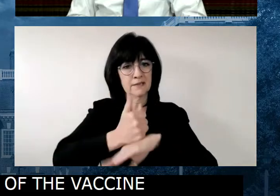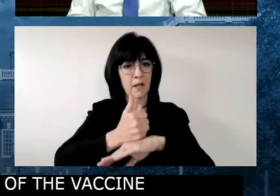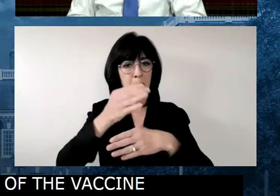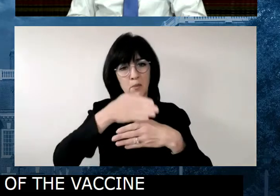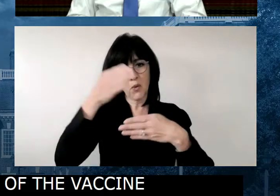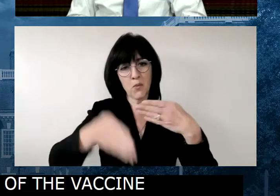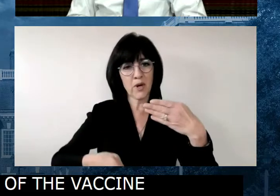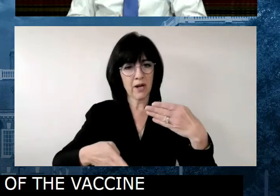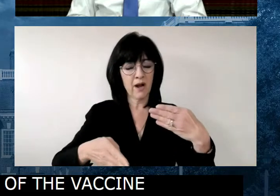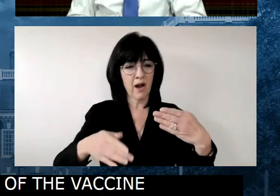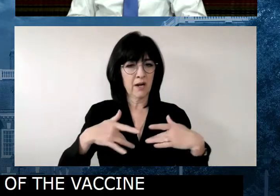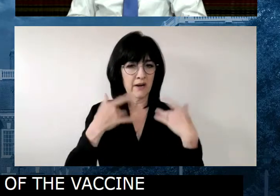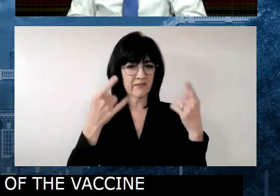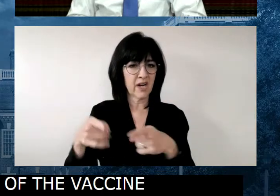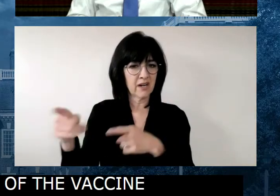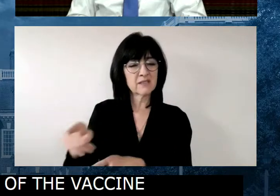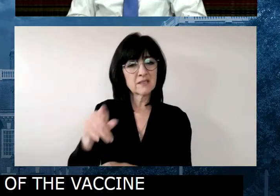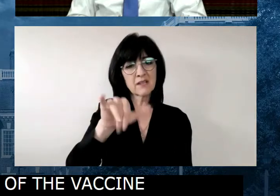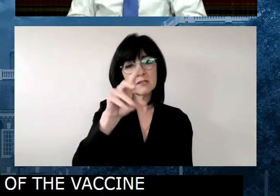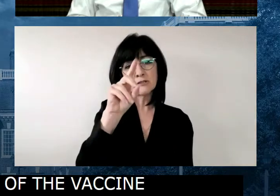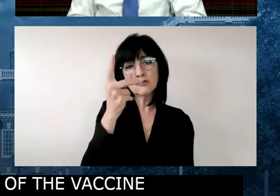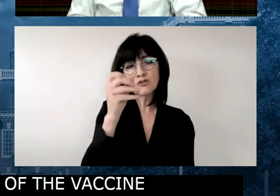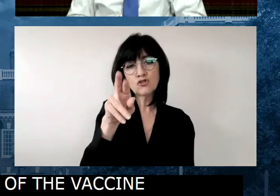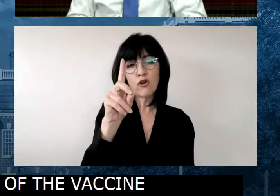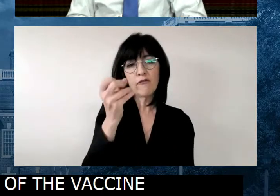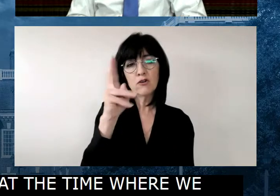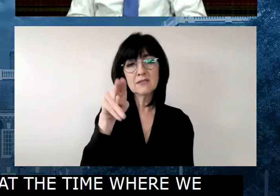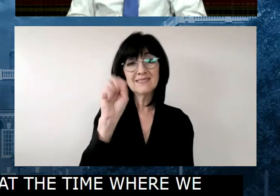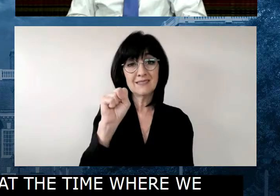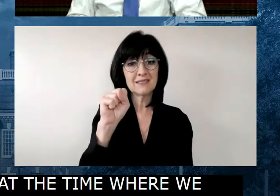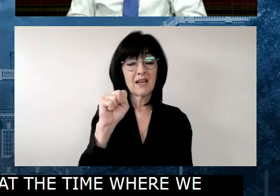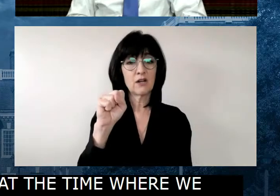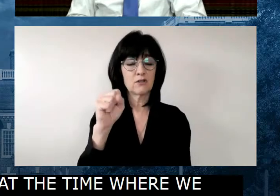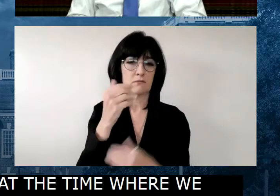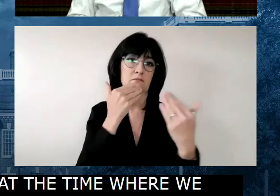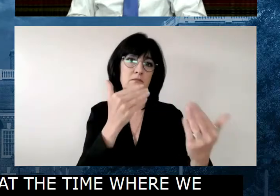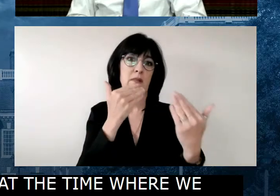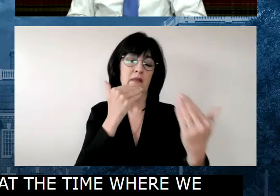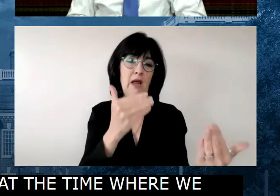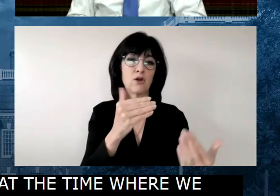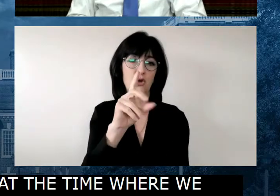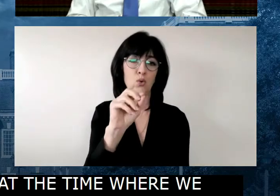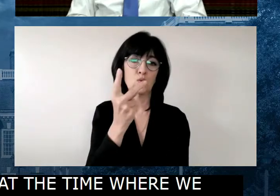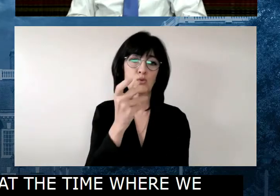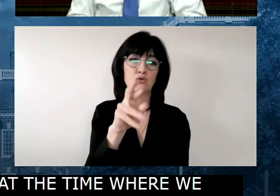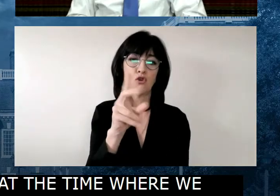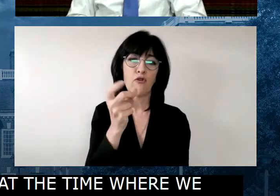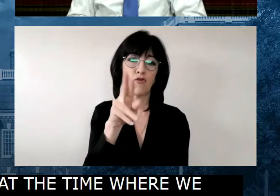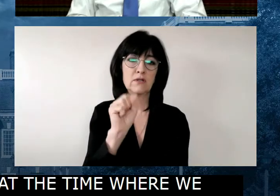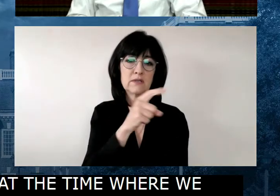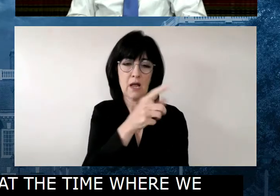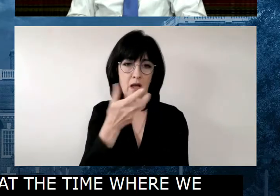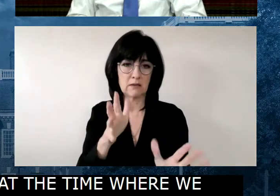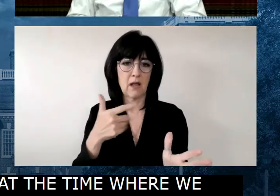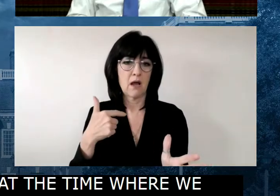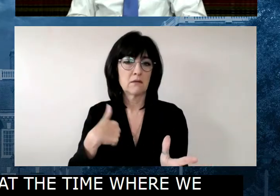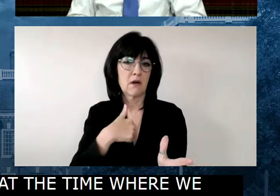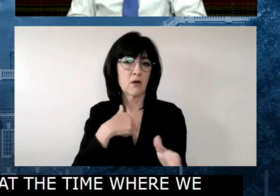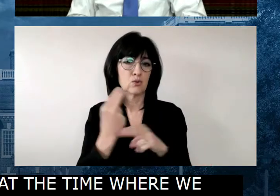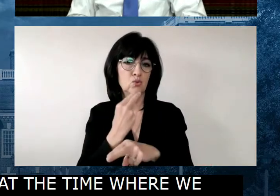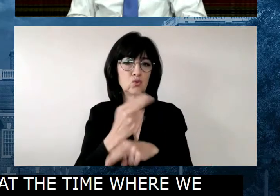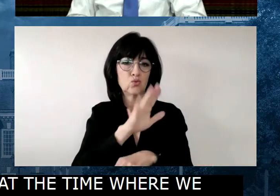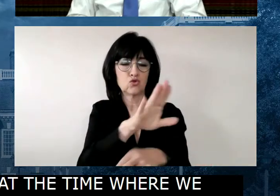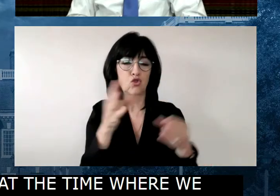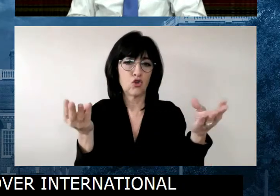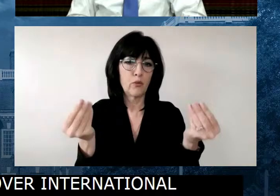Dover Downs Speedway. And thanks once again to Dover Downs, to our partners at FEMA and DEMA for their efforts, to the paramedics from